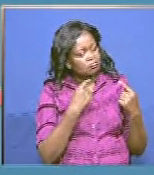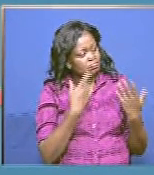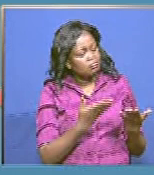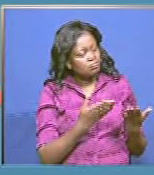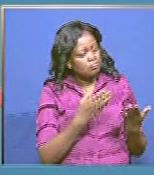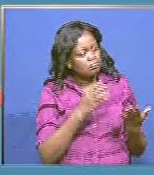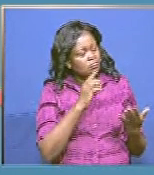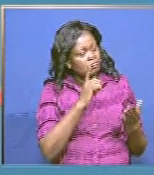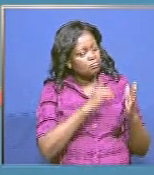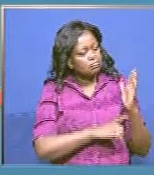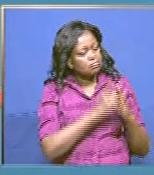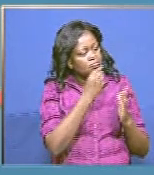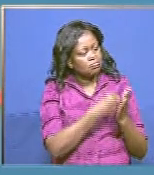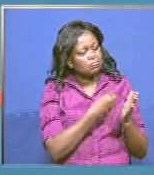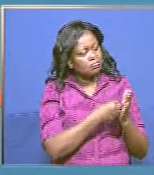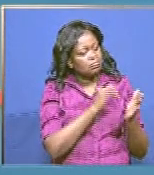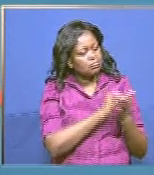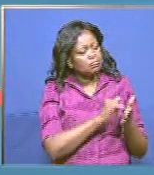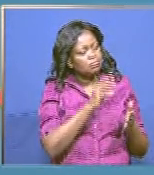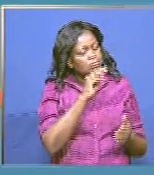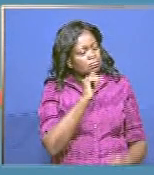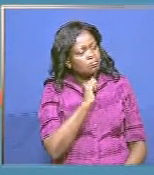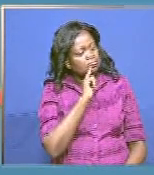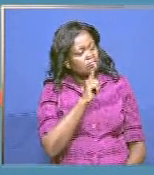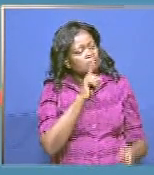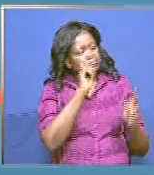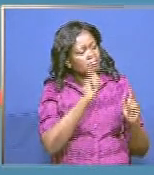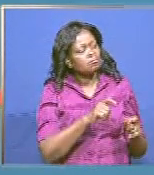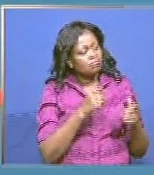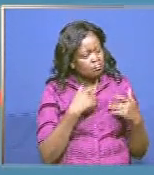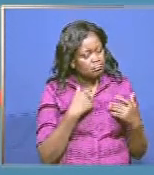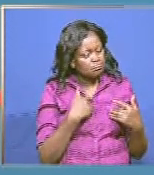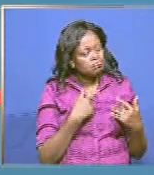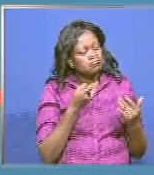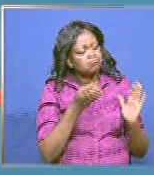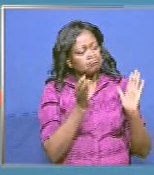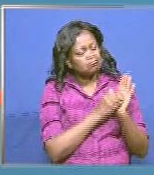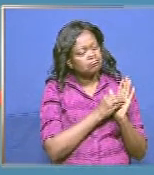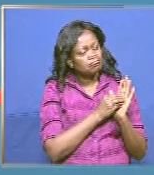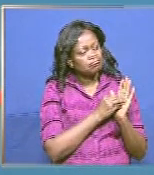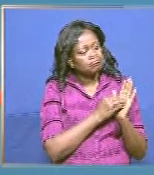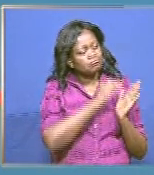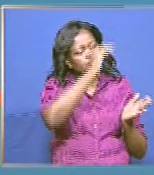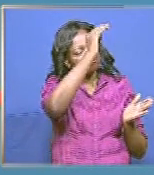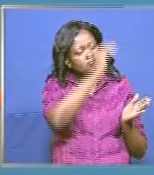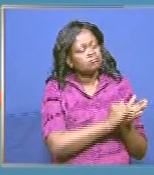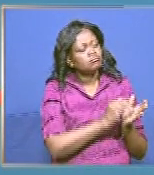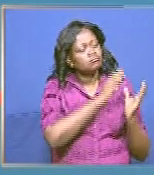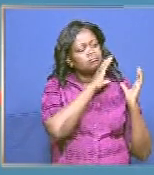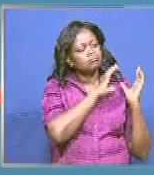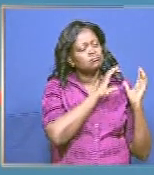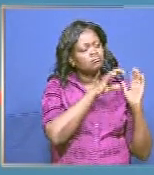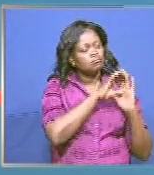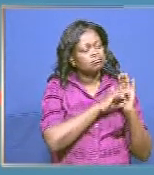development fund, which members of the county assembly say they need to have it. This is also contained in the Punguza Mzigo constitutional